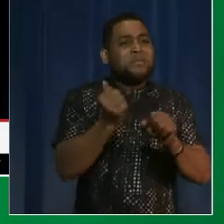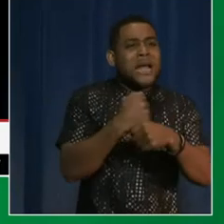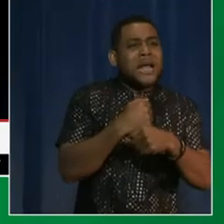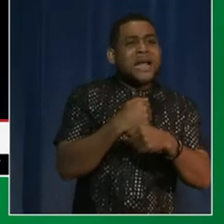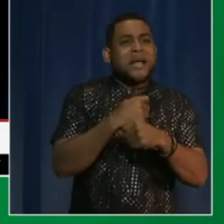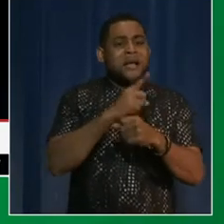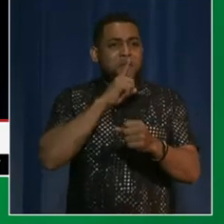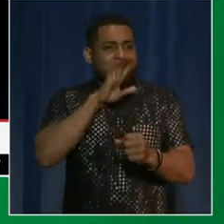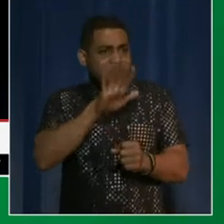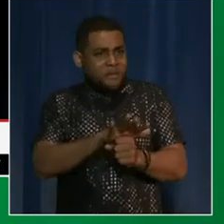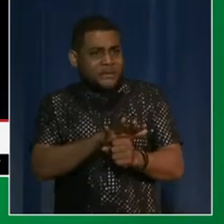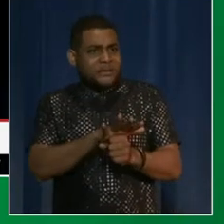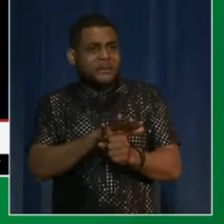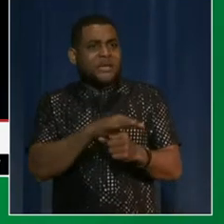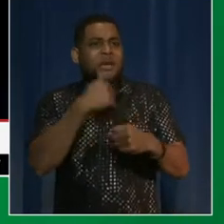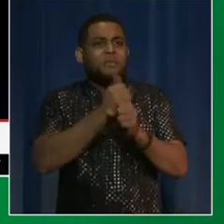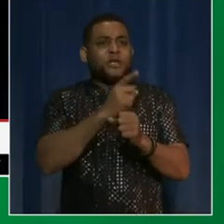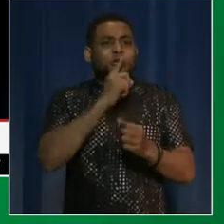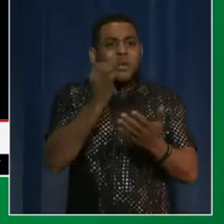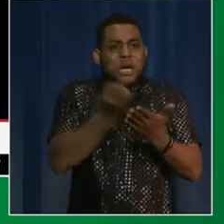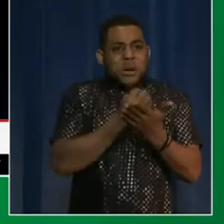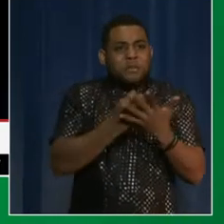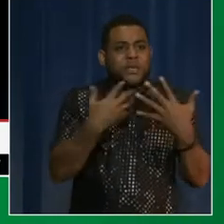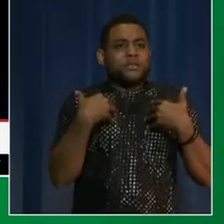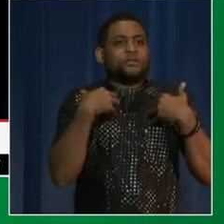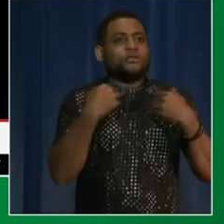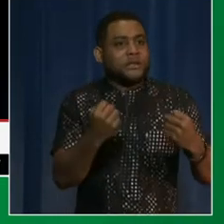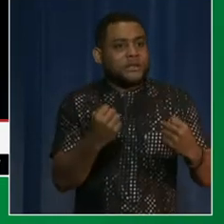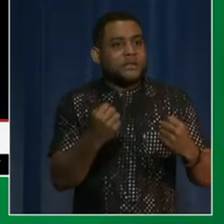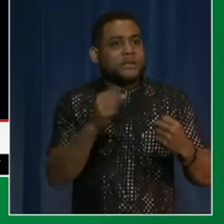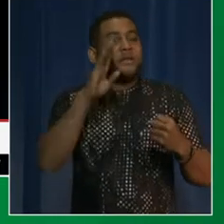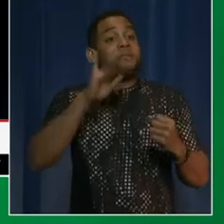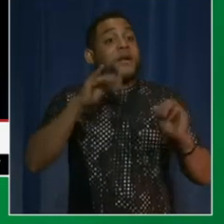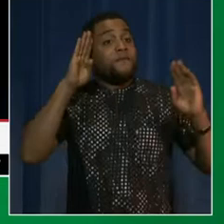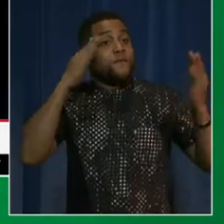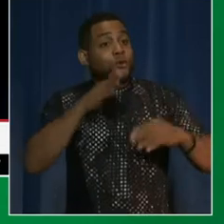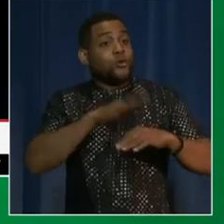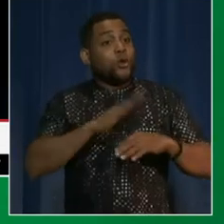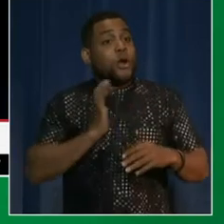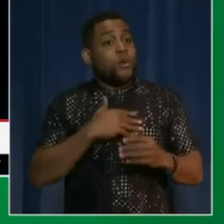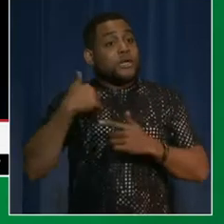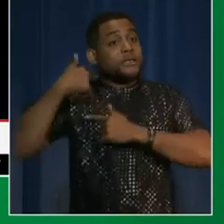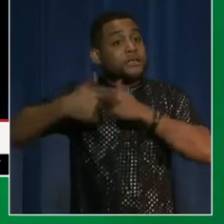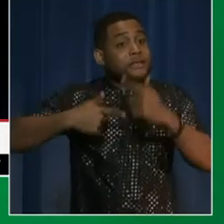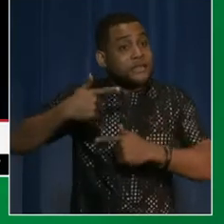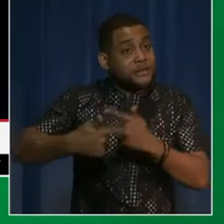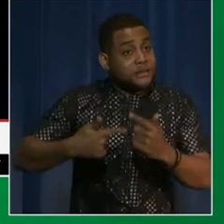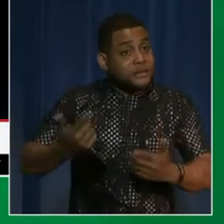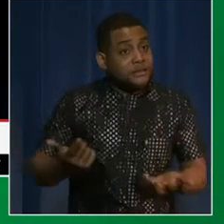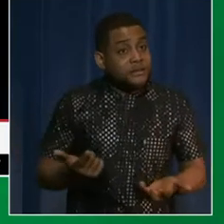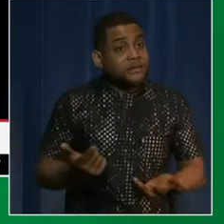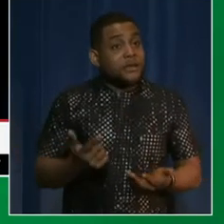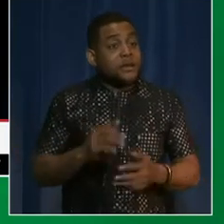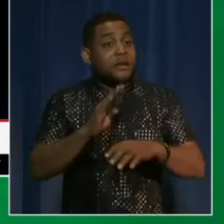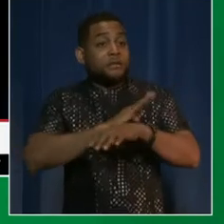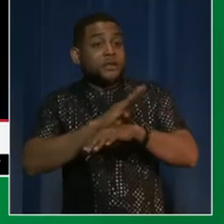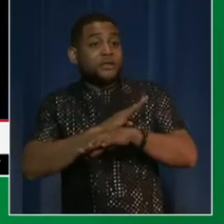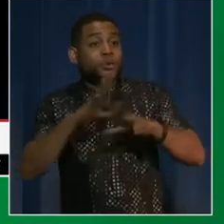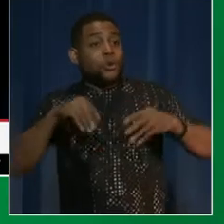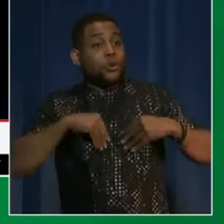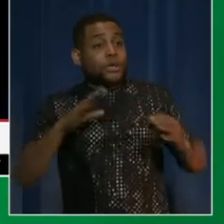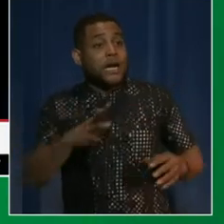equitable recovery by focusing on our legacy business owners and